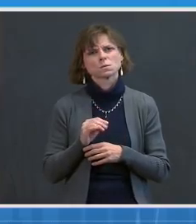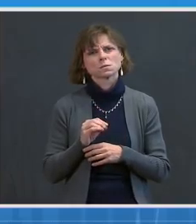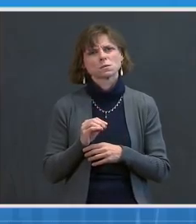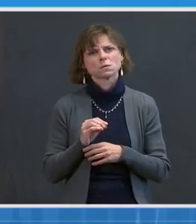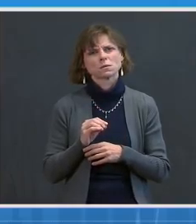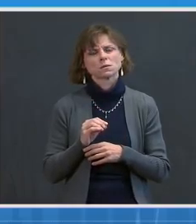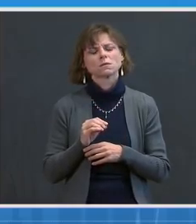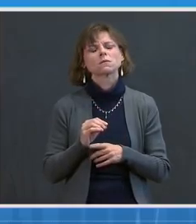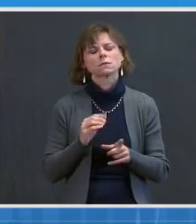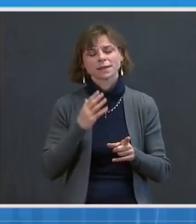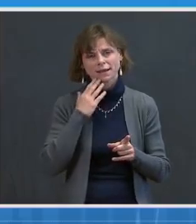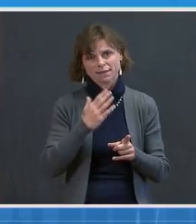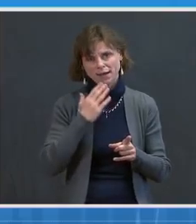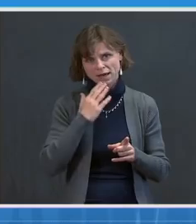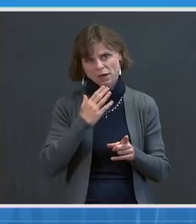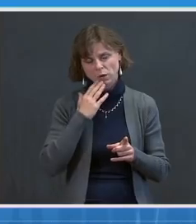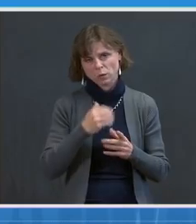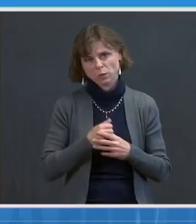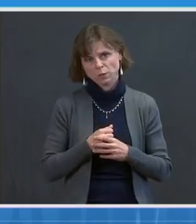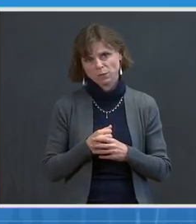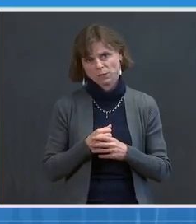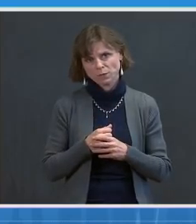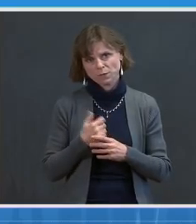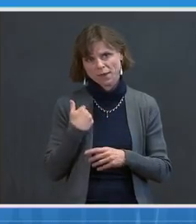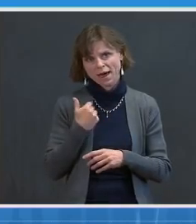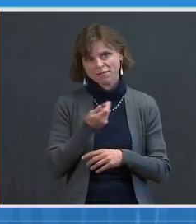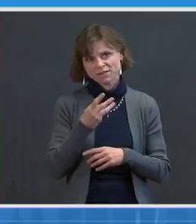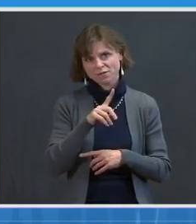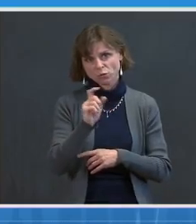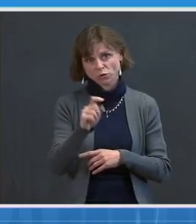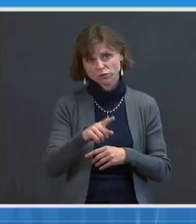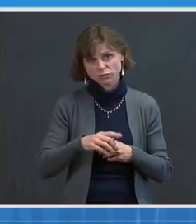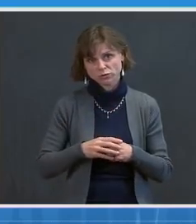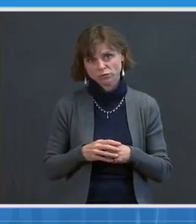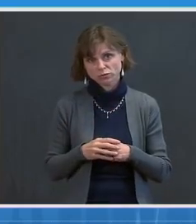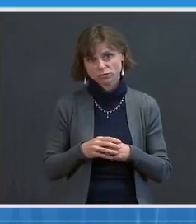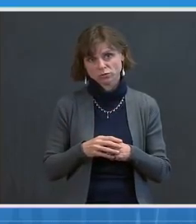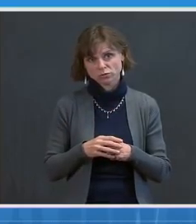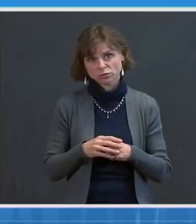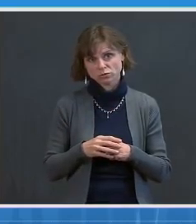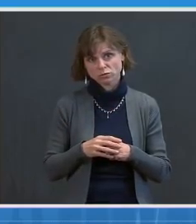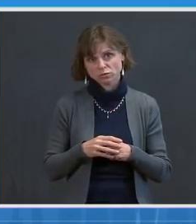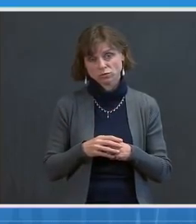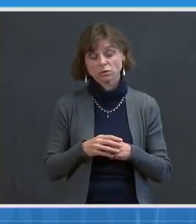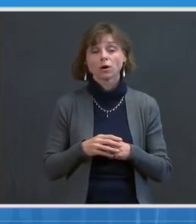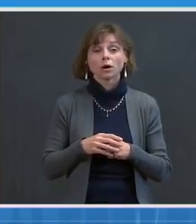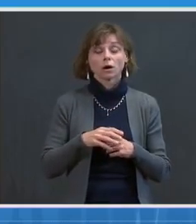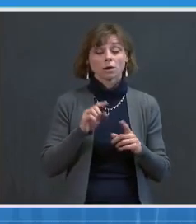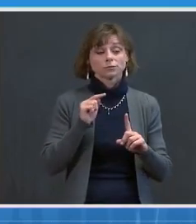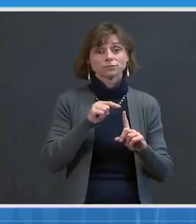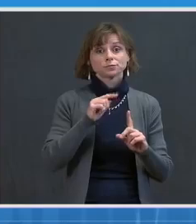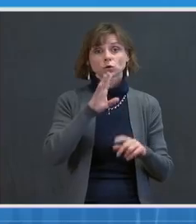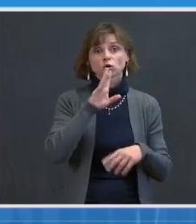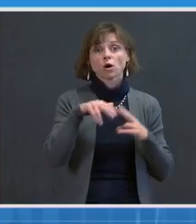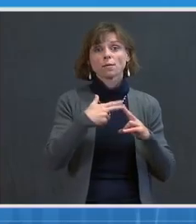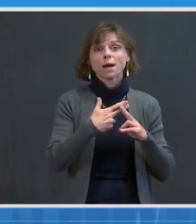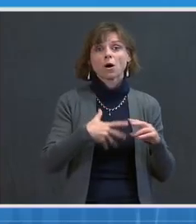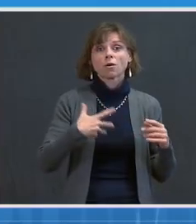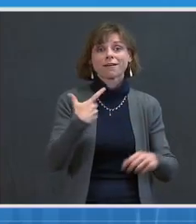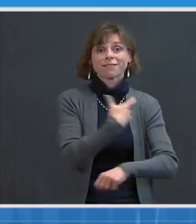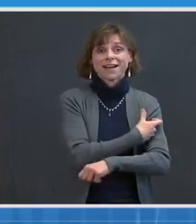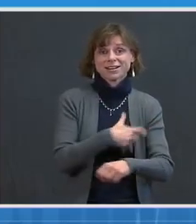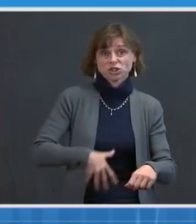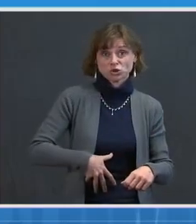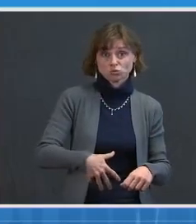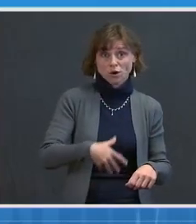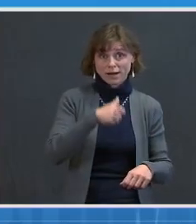Thank you so much. I have a couple of questions. One dealing with the vaccination of pregnant women. Once